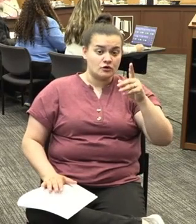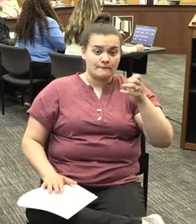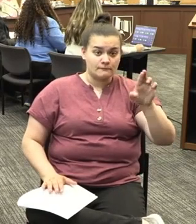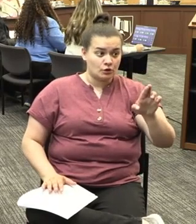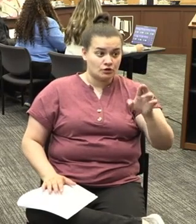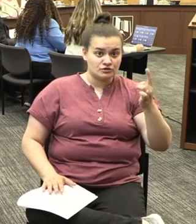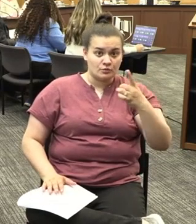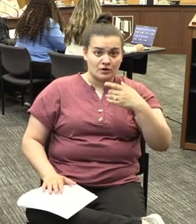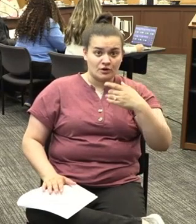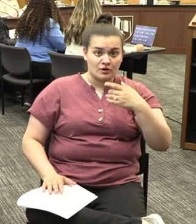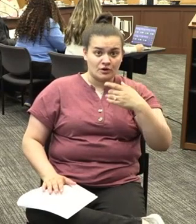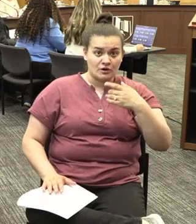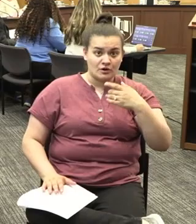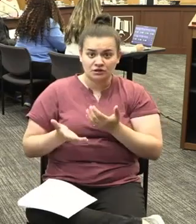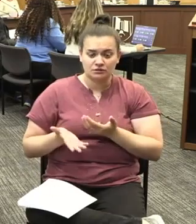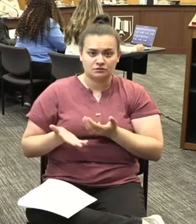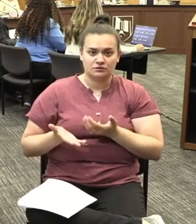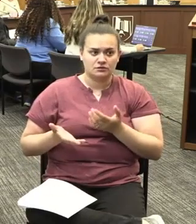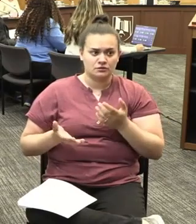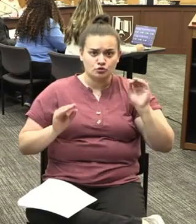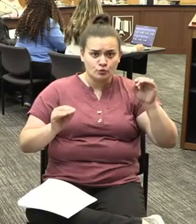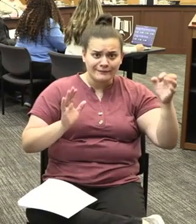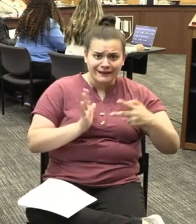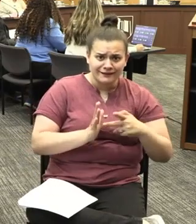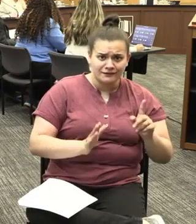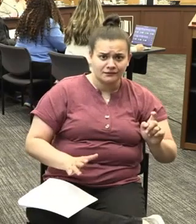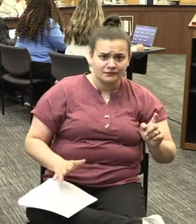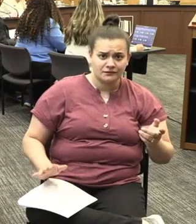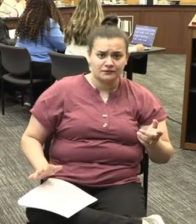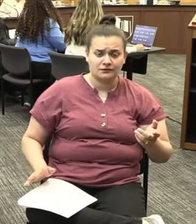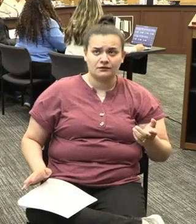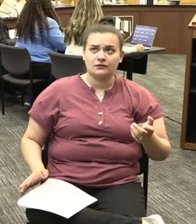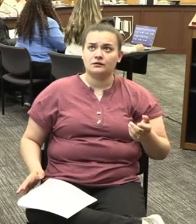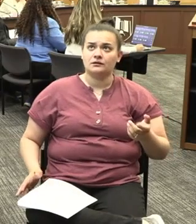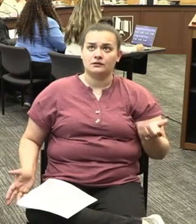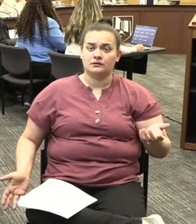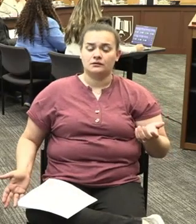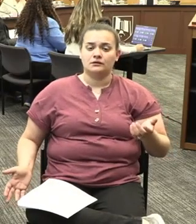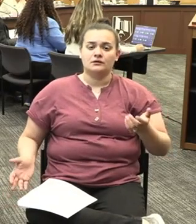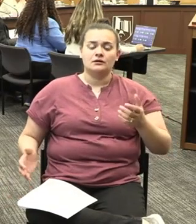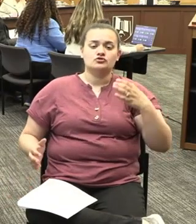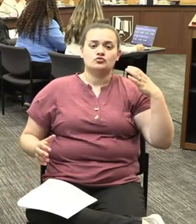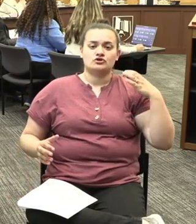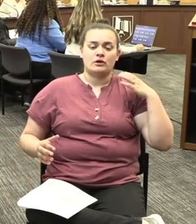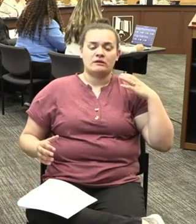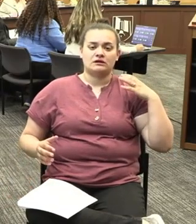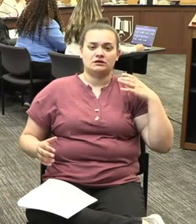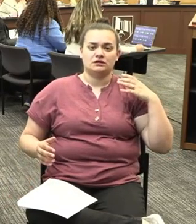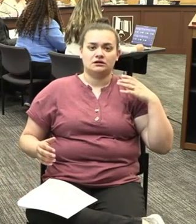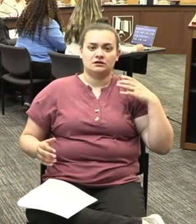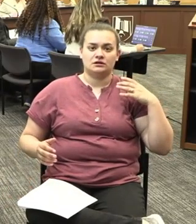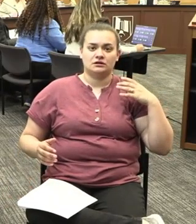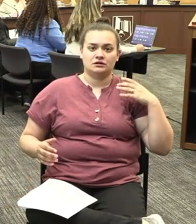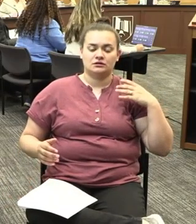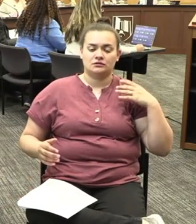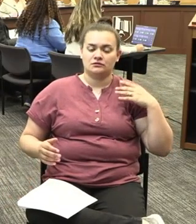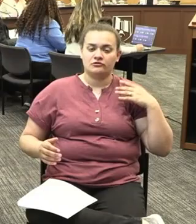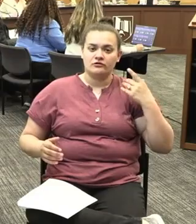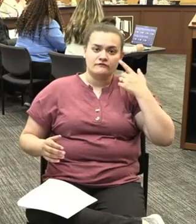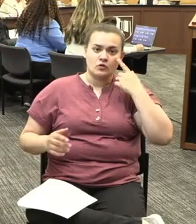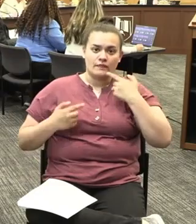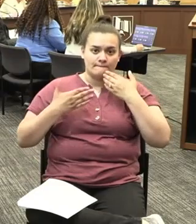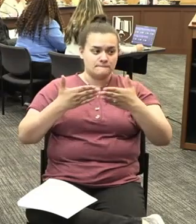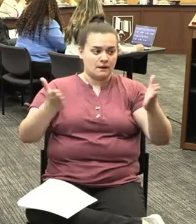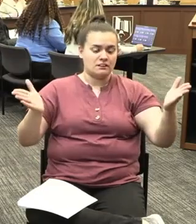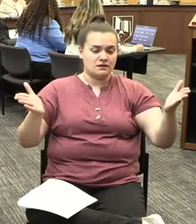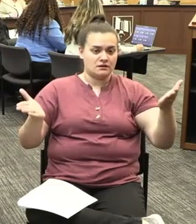Somebody's got my book. I gave it. Did you put it back? So Chairman, I just want to, and for the